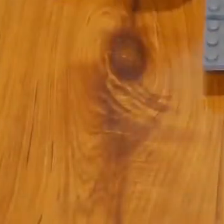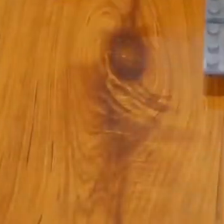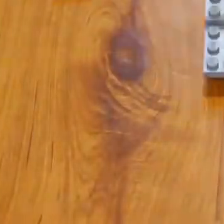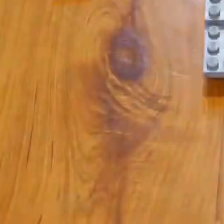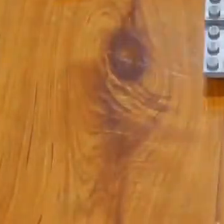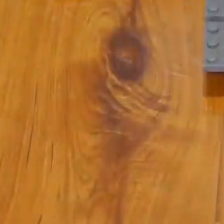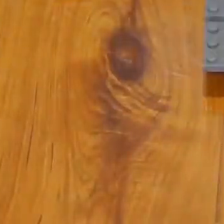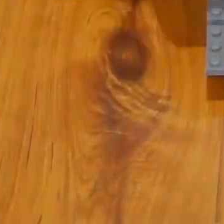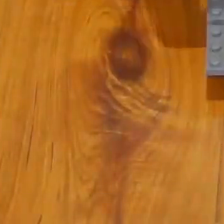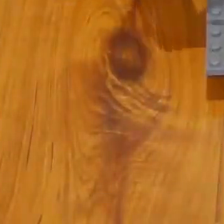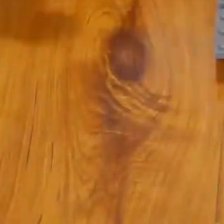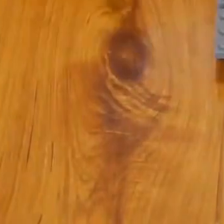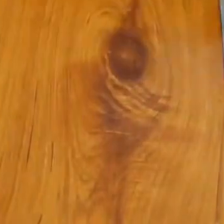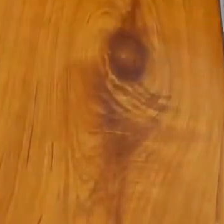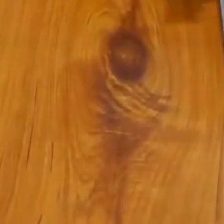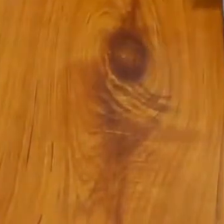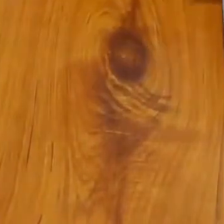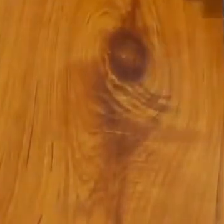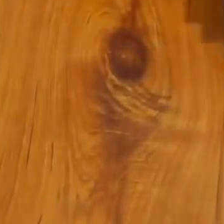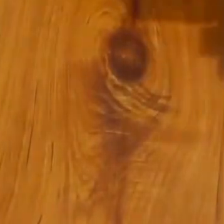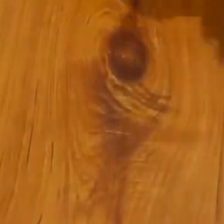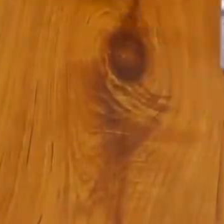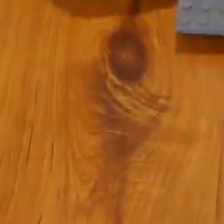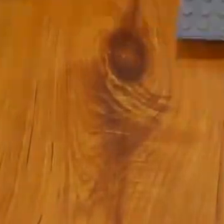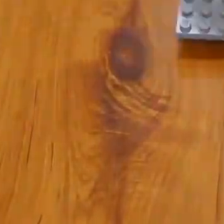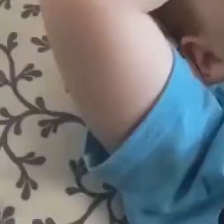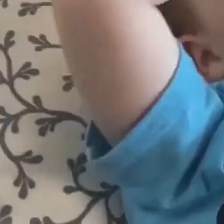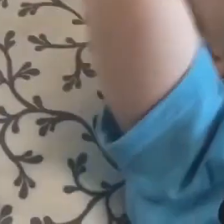should bow down.